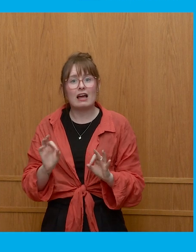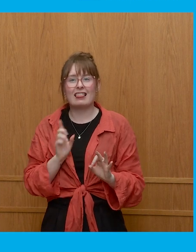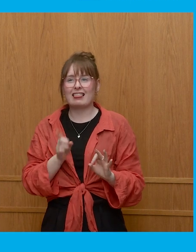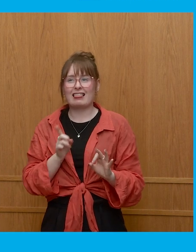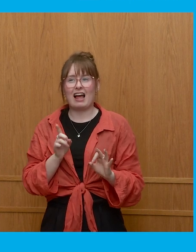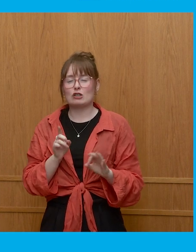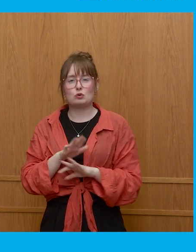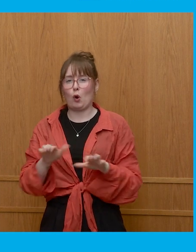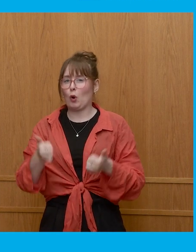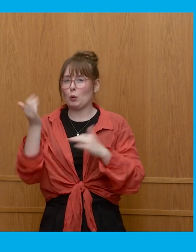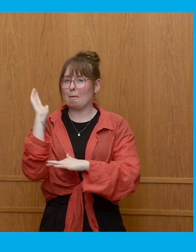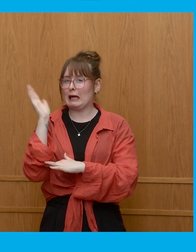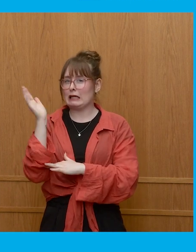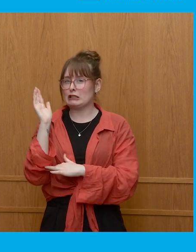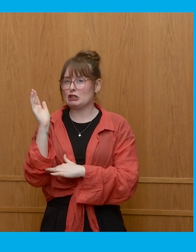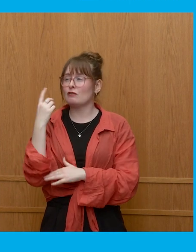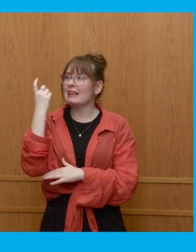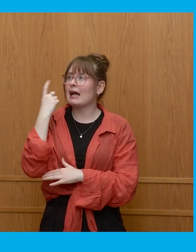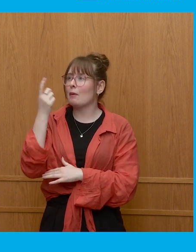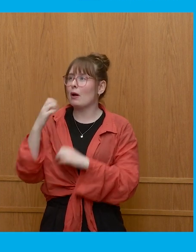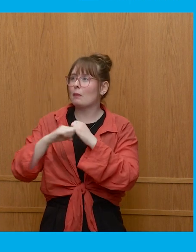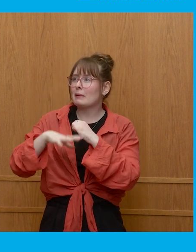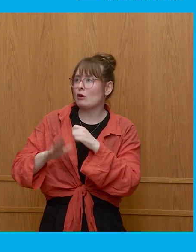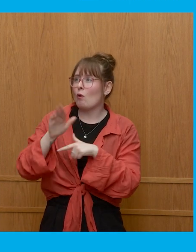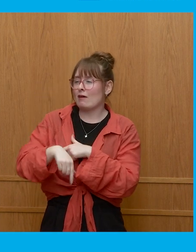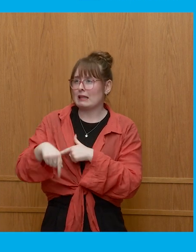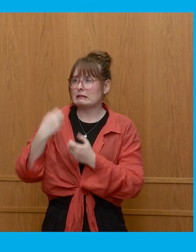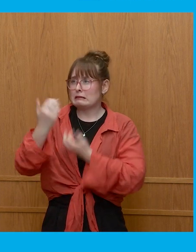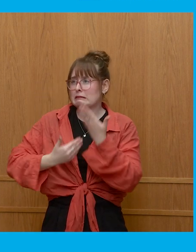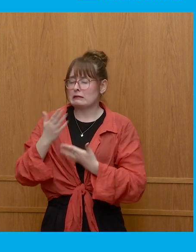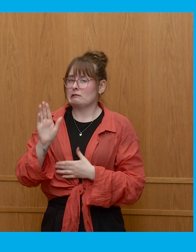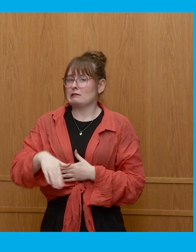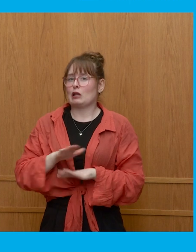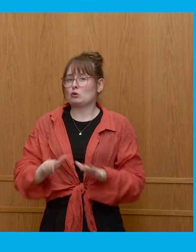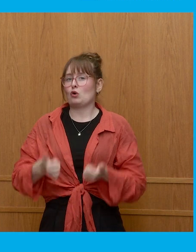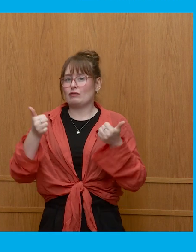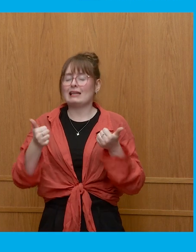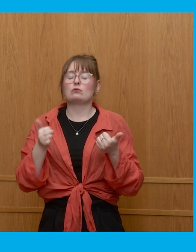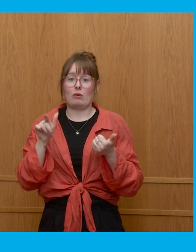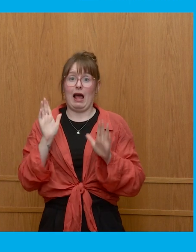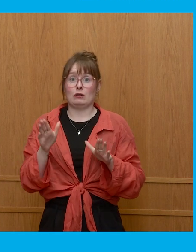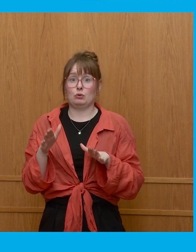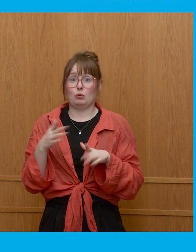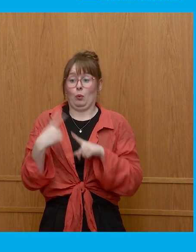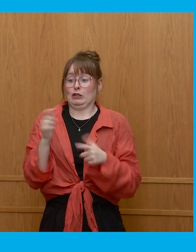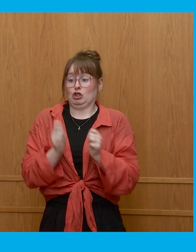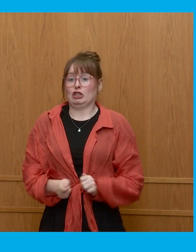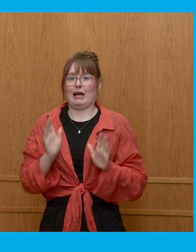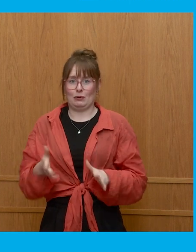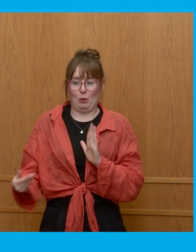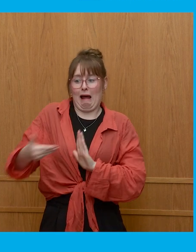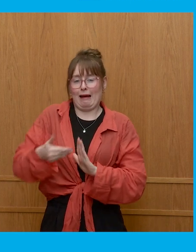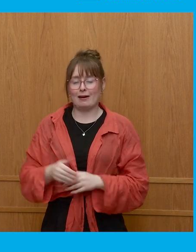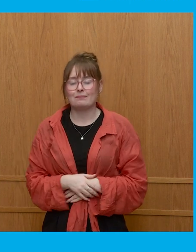good pitch if you think about who's writing stories about the building. So there were a few things like that had to happen quite quickly. It's almost